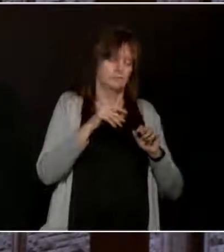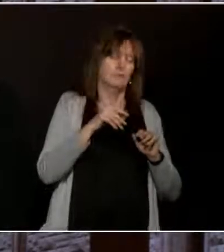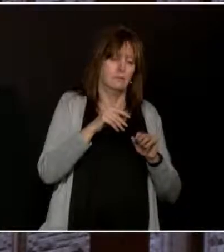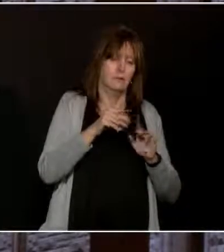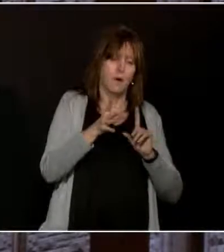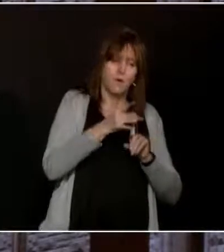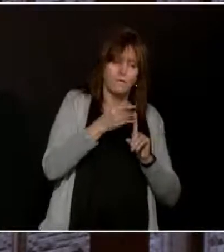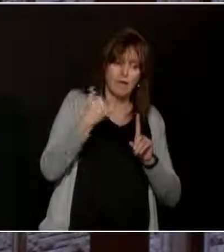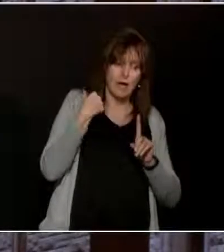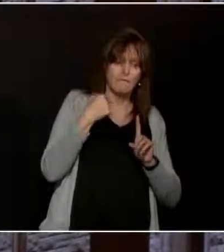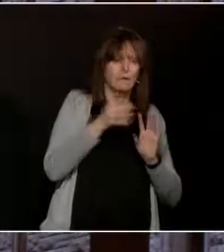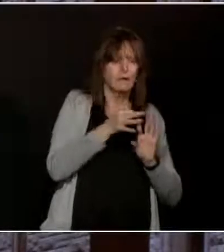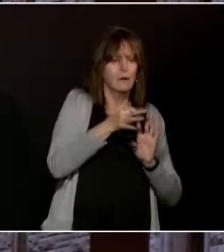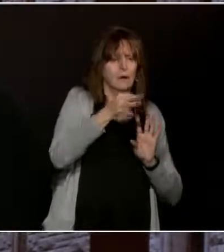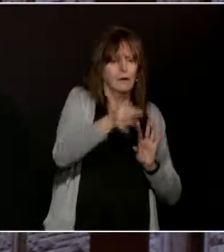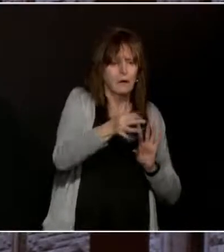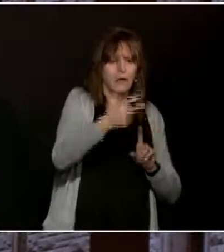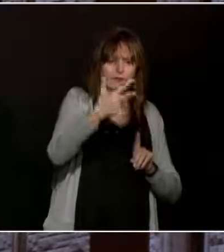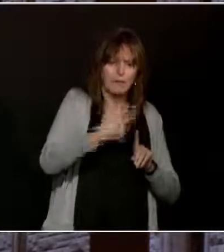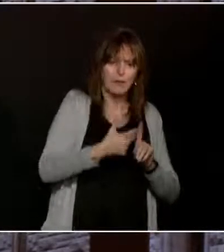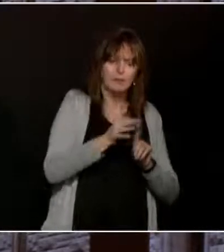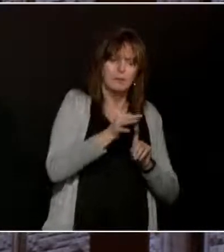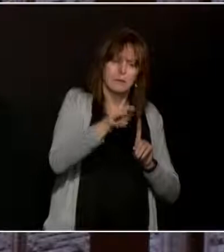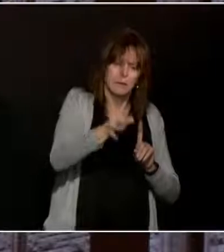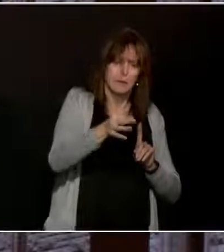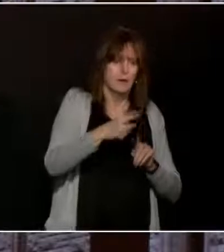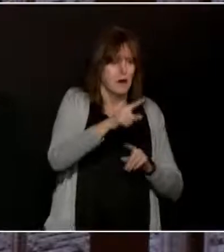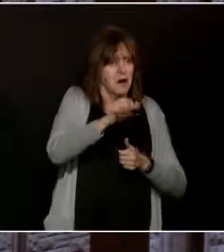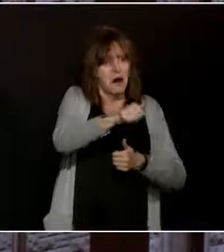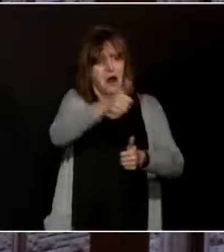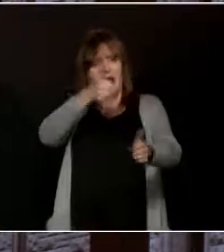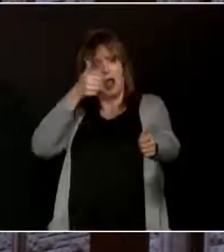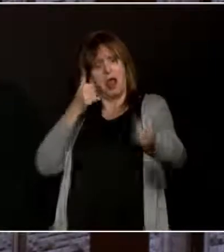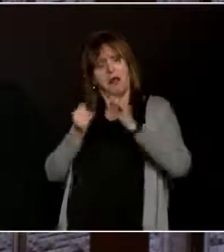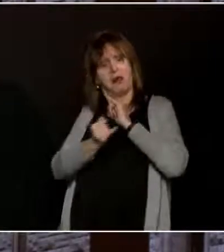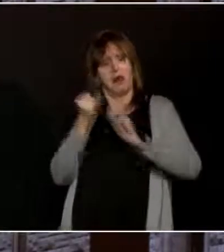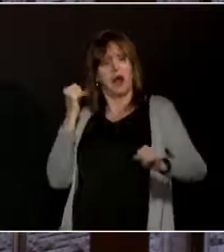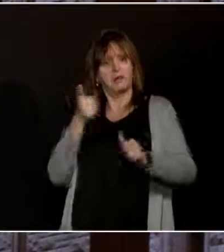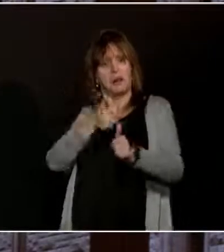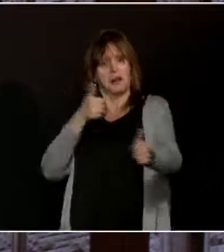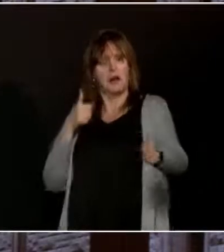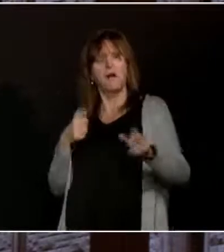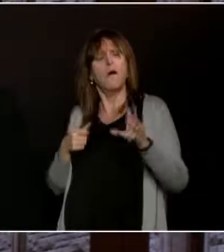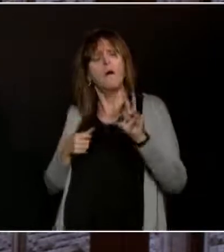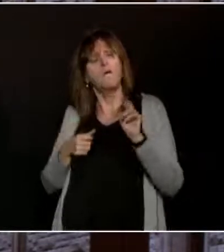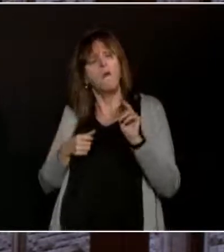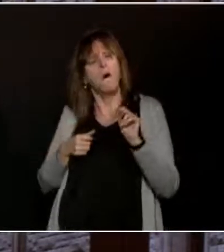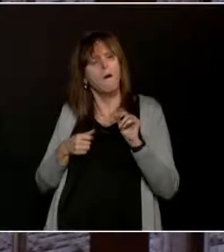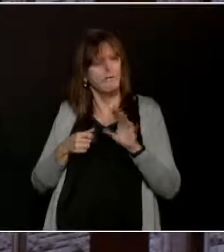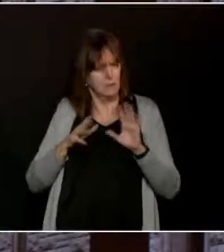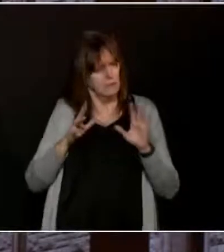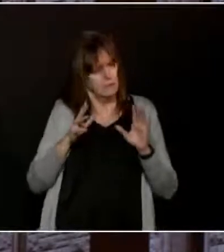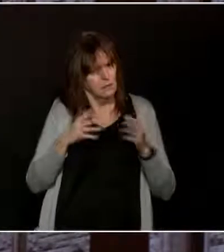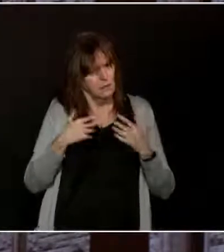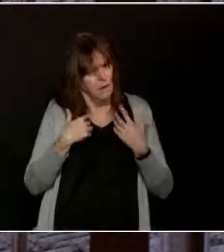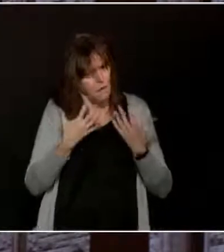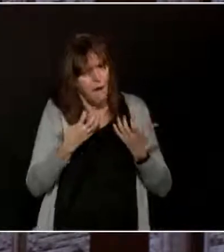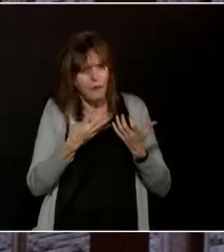because while you may want to get it as soon as possible, you would like to make sure it is as potent as possible and it works for you as best as